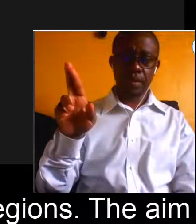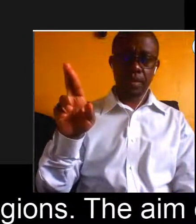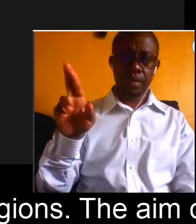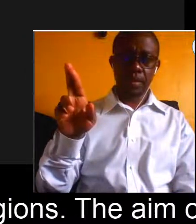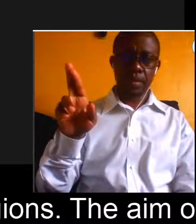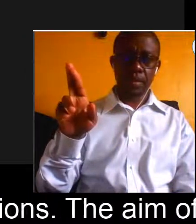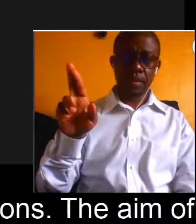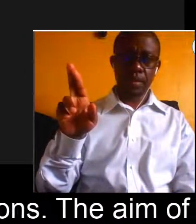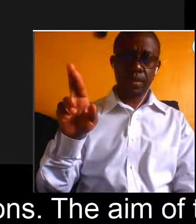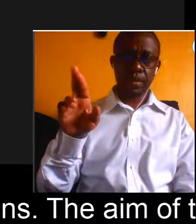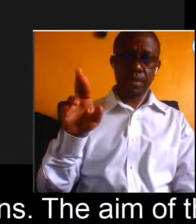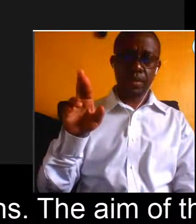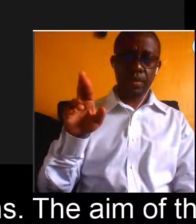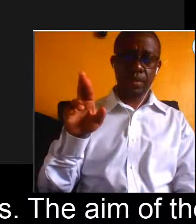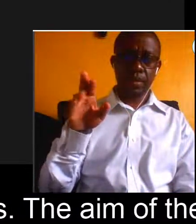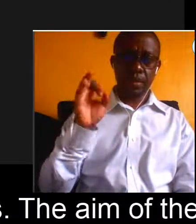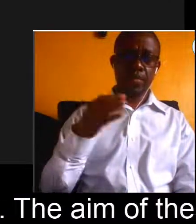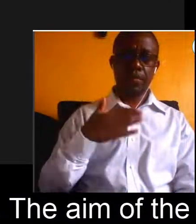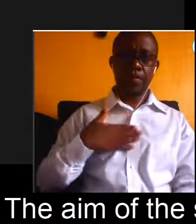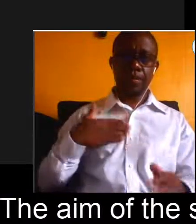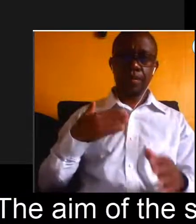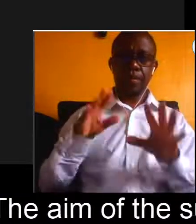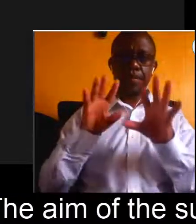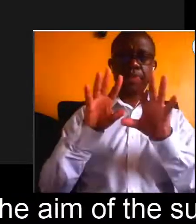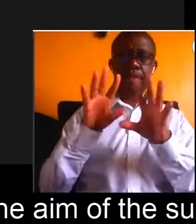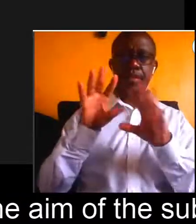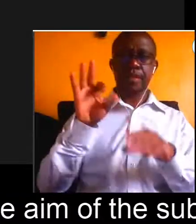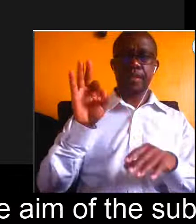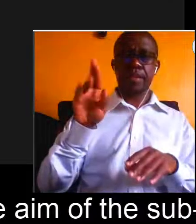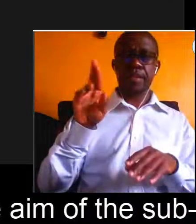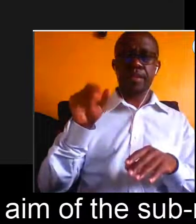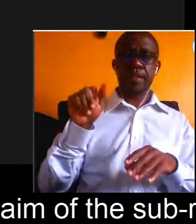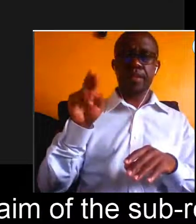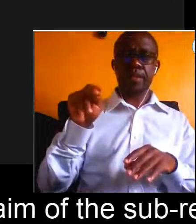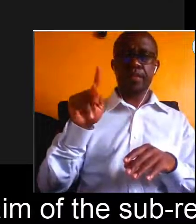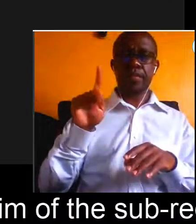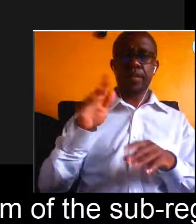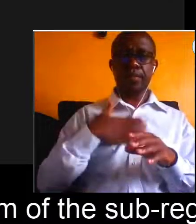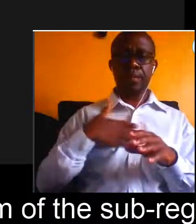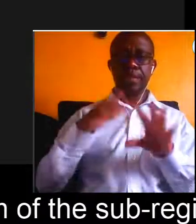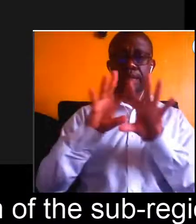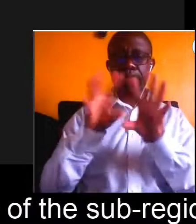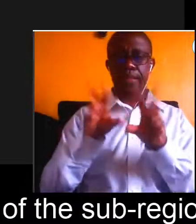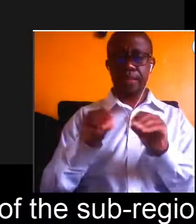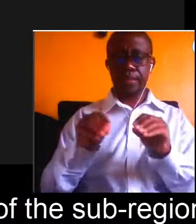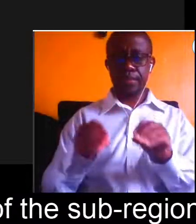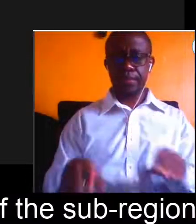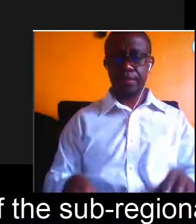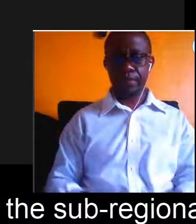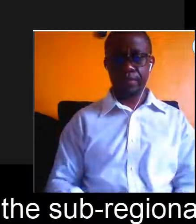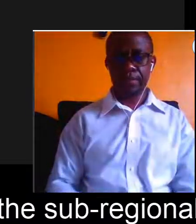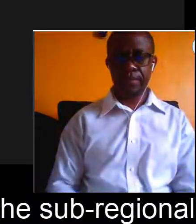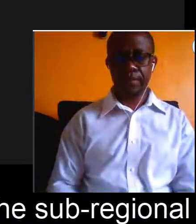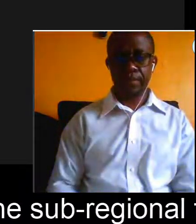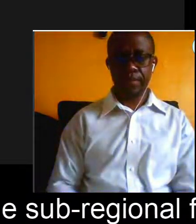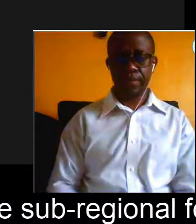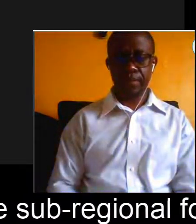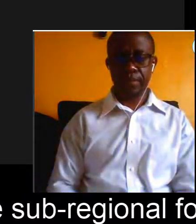have... Frank, if you could summarize, please. Okay, let me summarize. Yes. Okay, thank